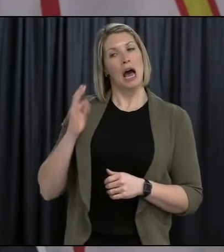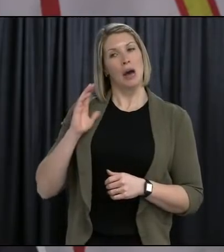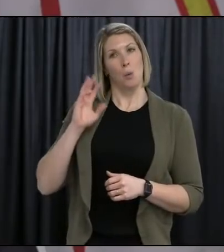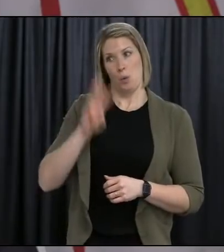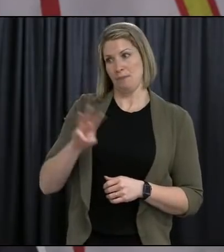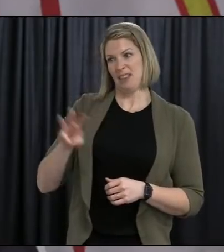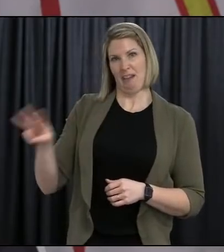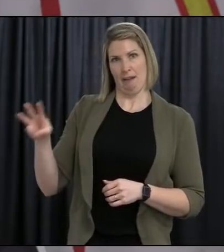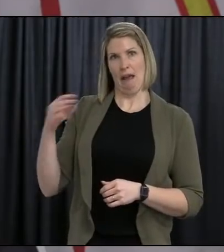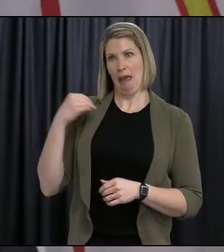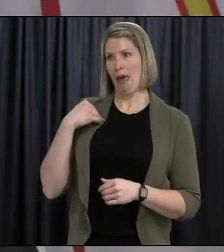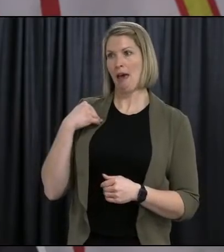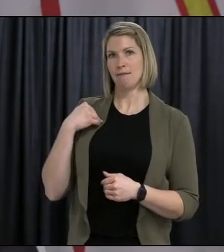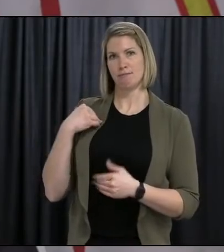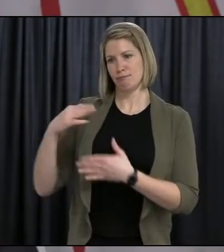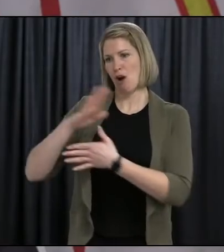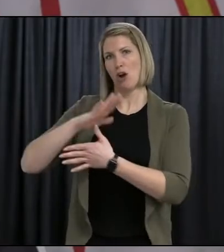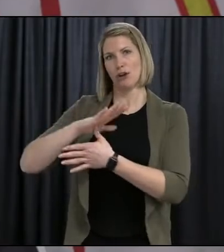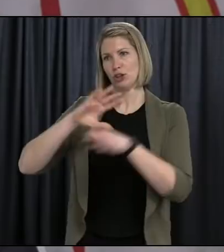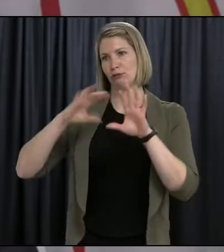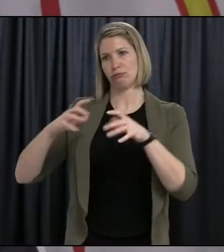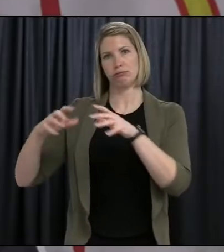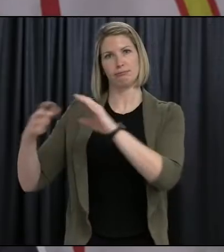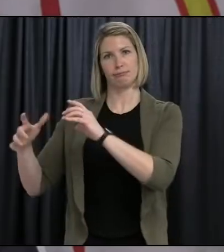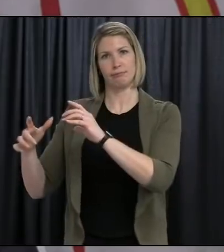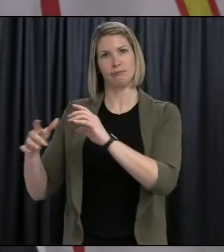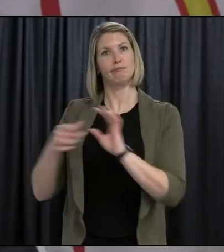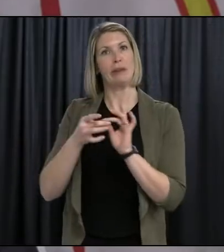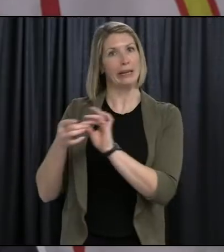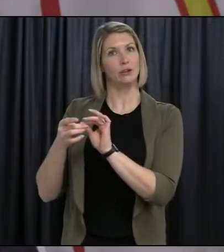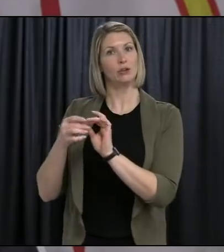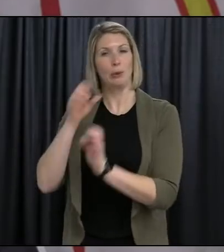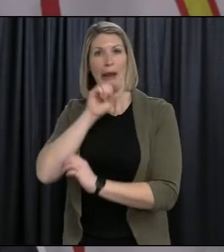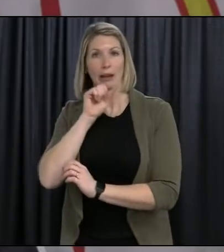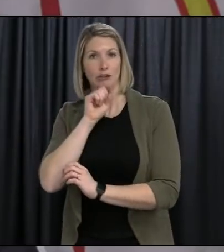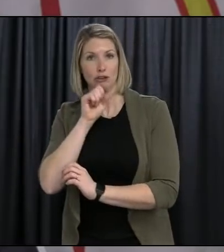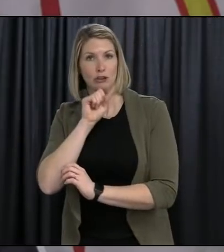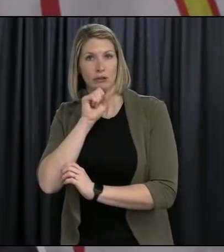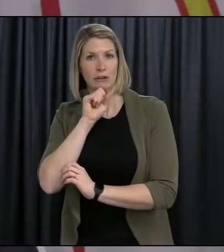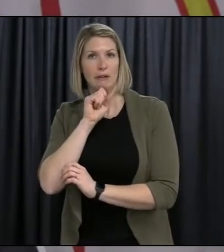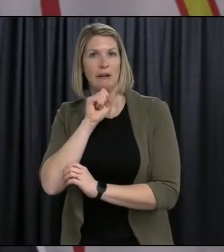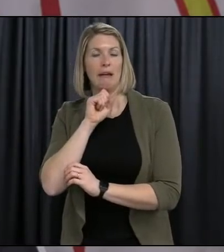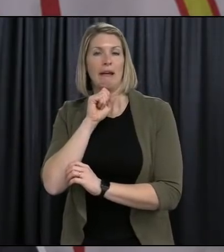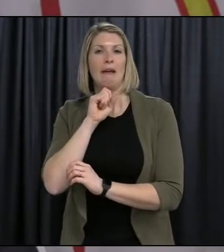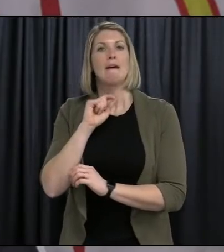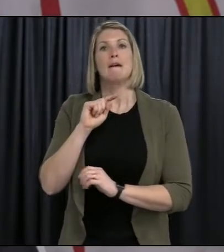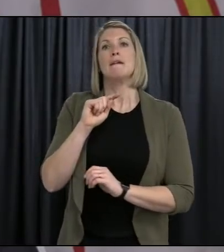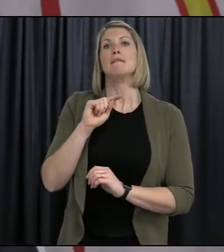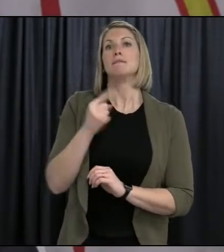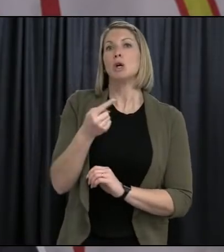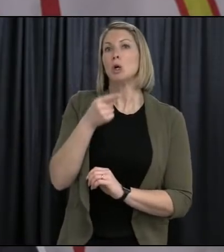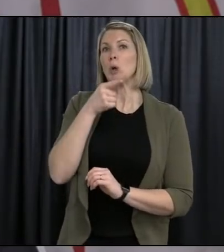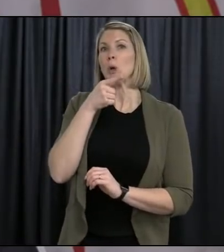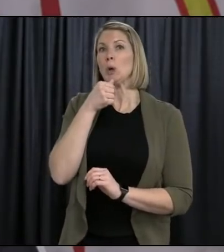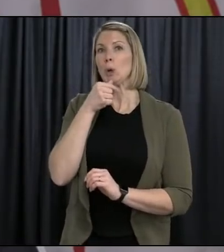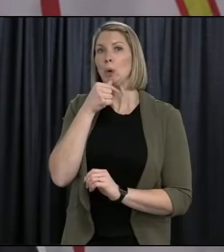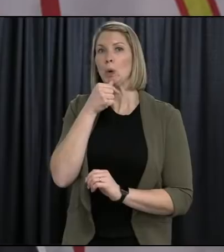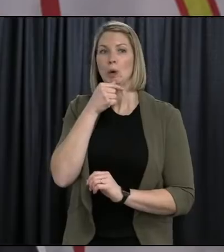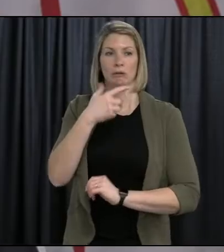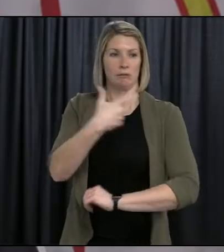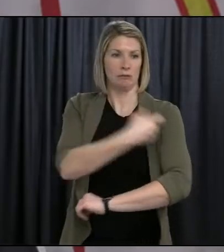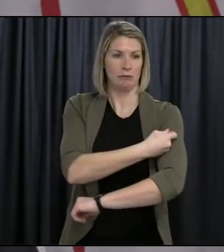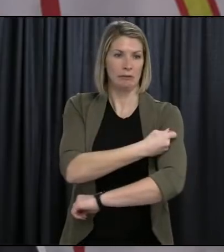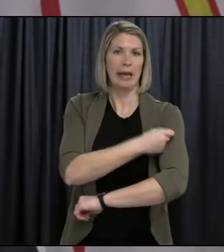regard to advanced age. In our phase 1, we wanted to look at people who are over the age of